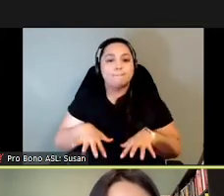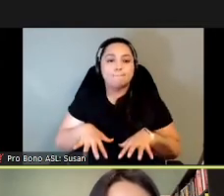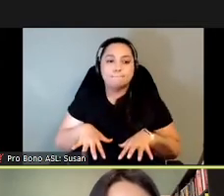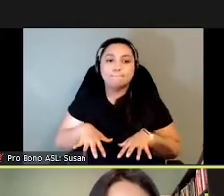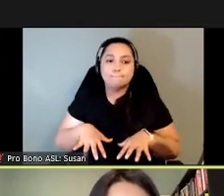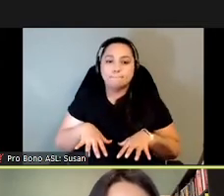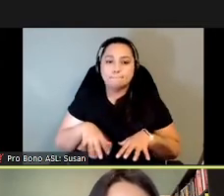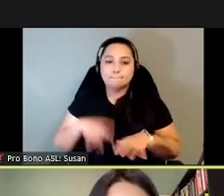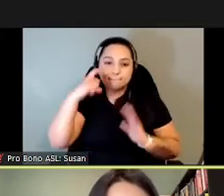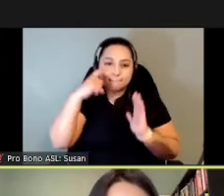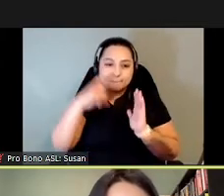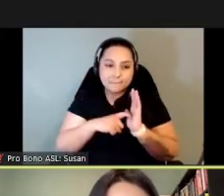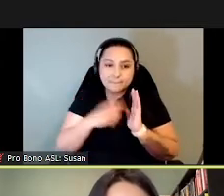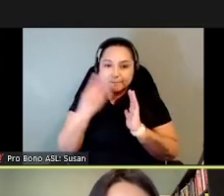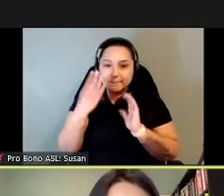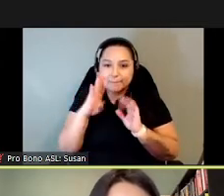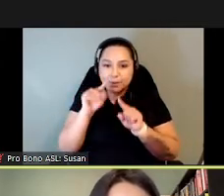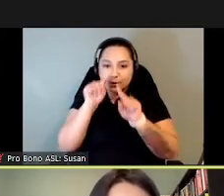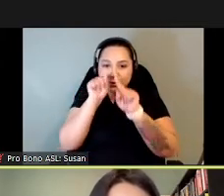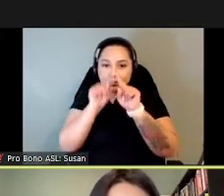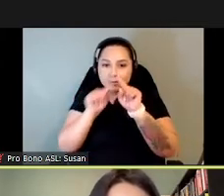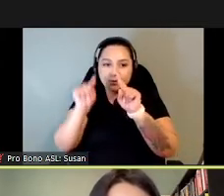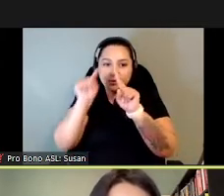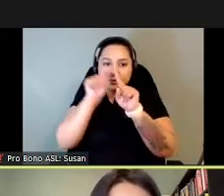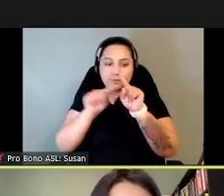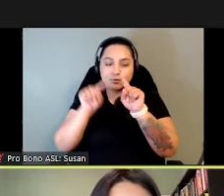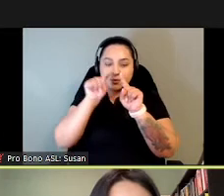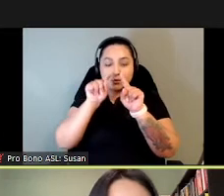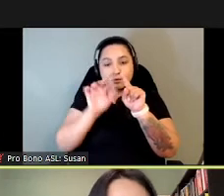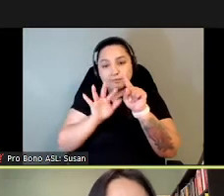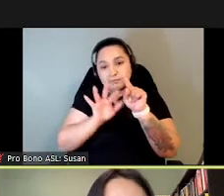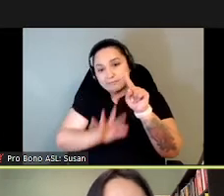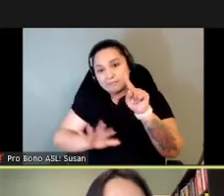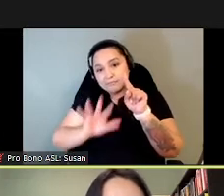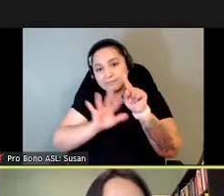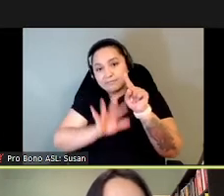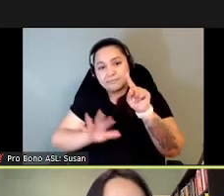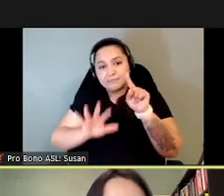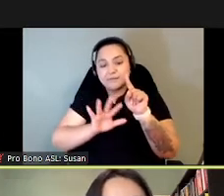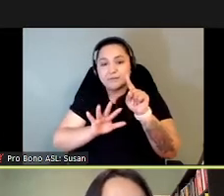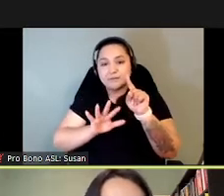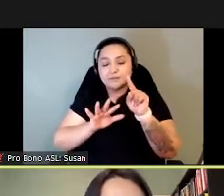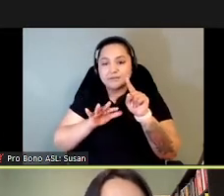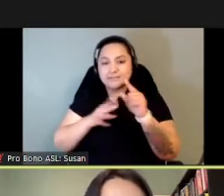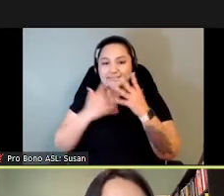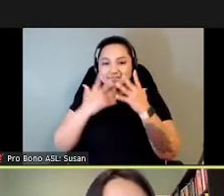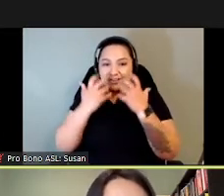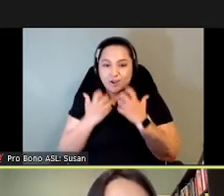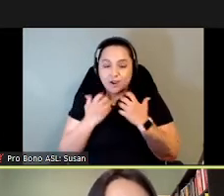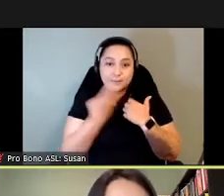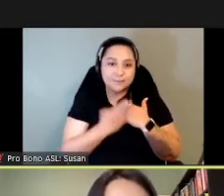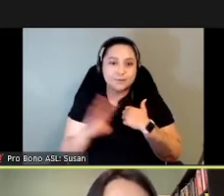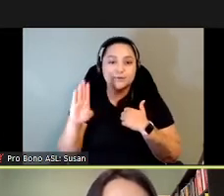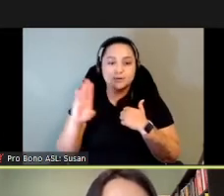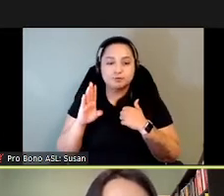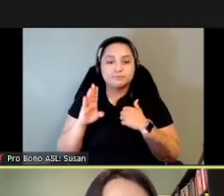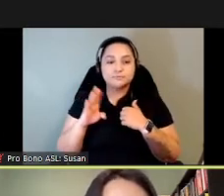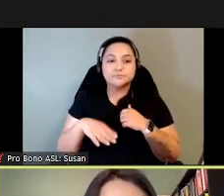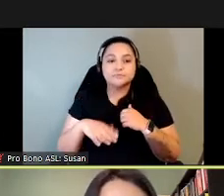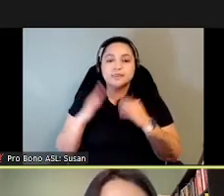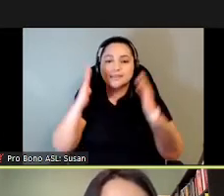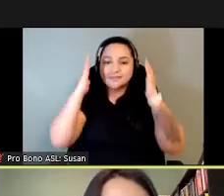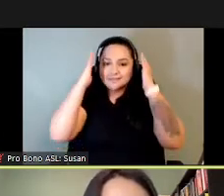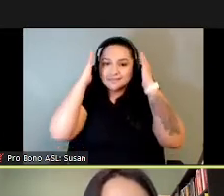here, it's getting calmer. Back here, it's deeply calm. And on the sides, this is